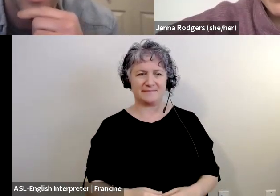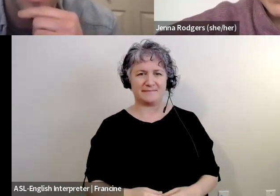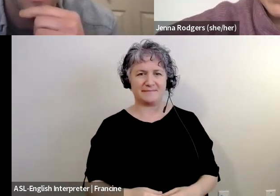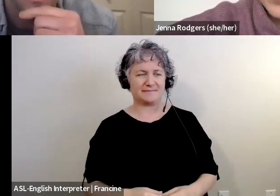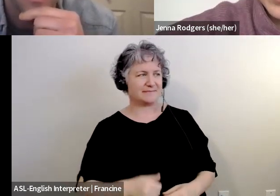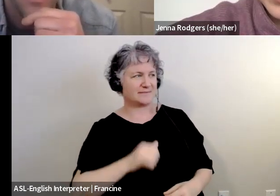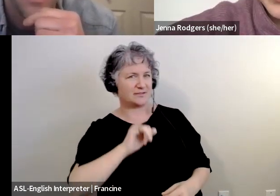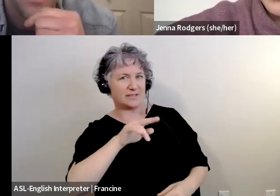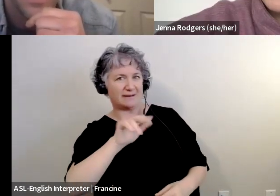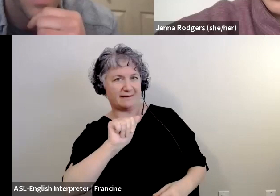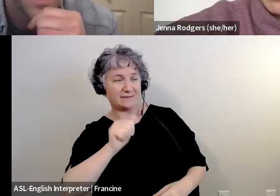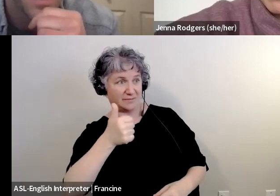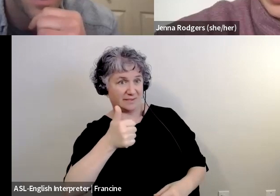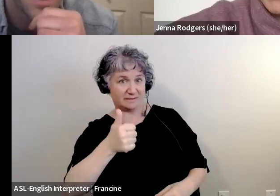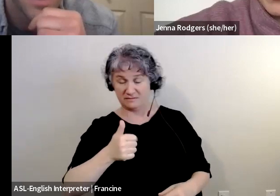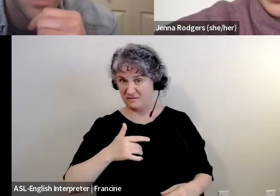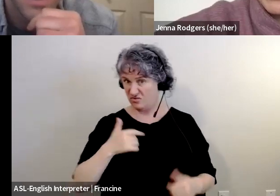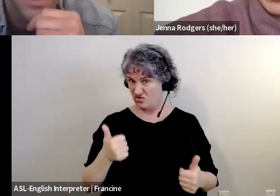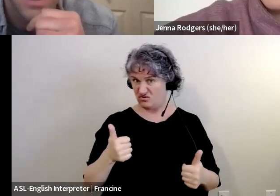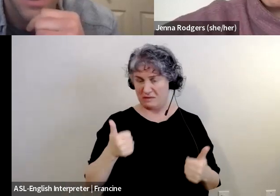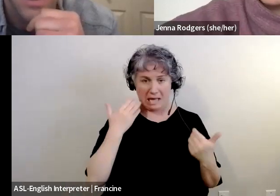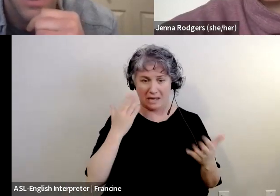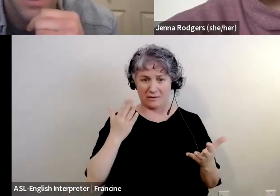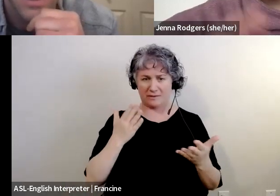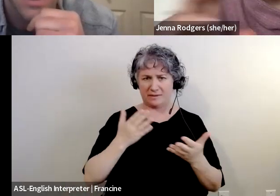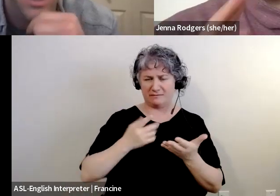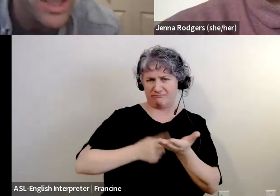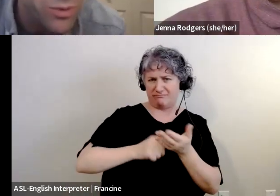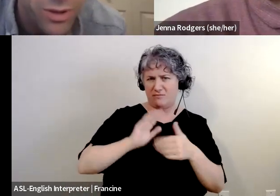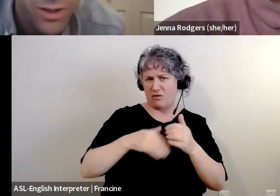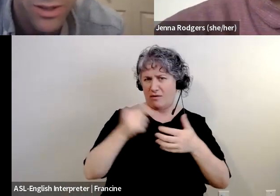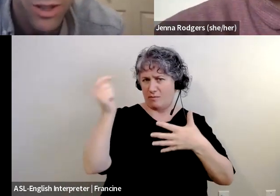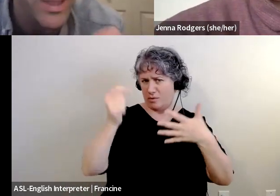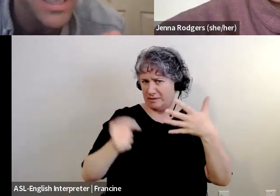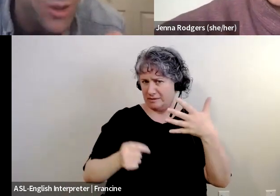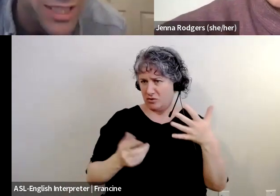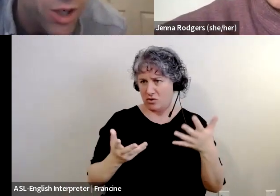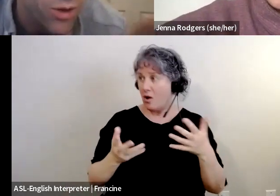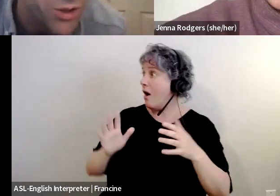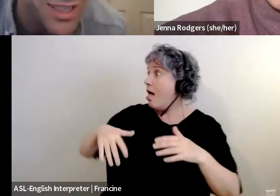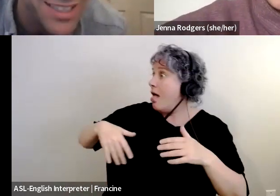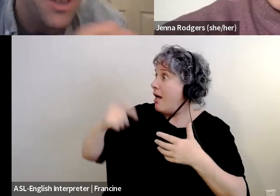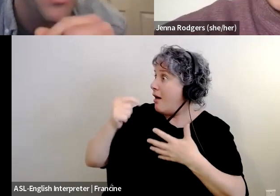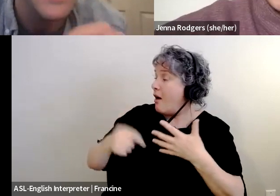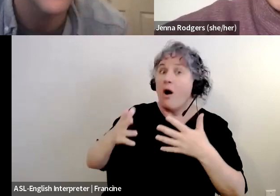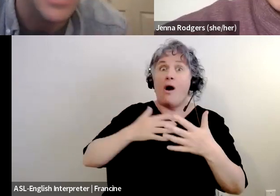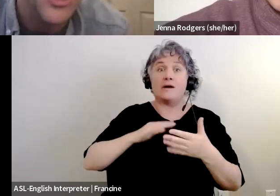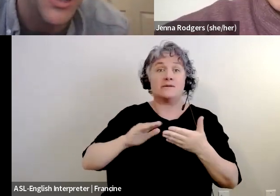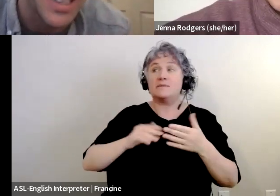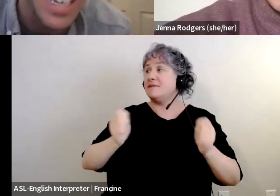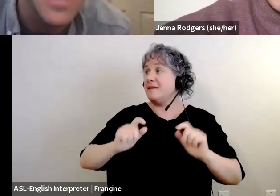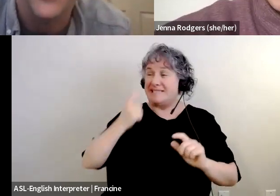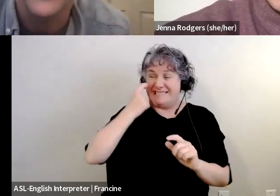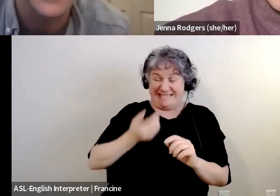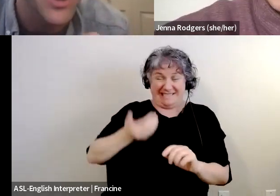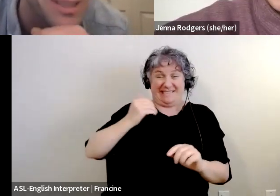Great. Does that feel good? I don't know that we talked through all of the agreements. Oh, we didn't. Oh, did it go? Oh, sorry. The last slide.